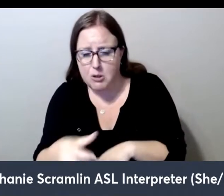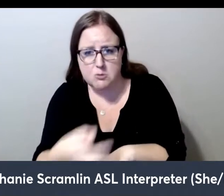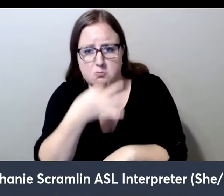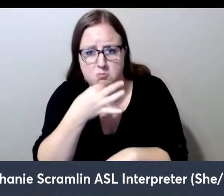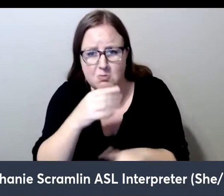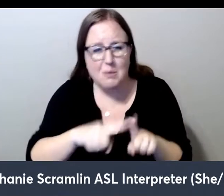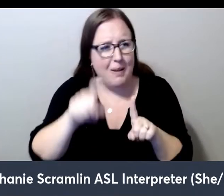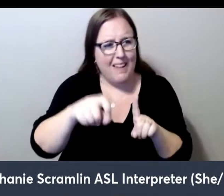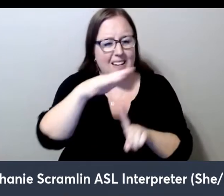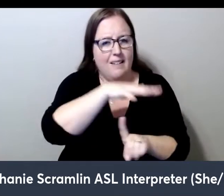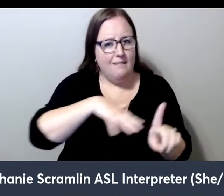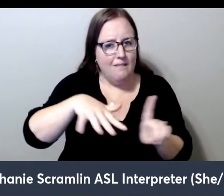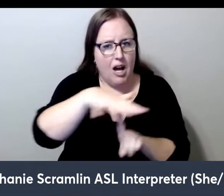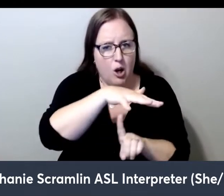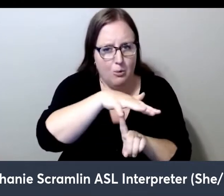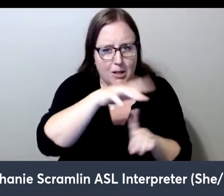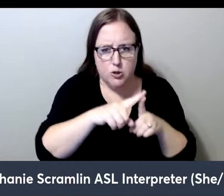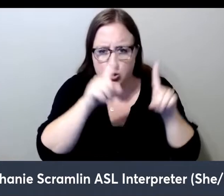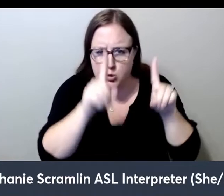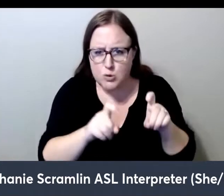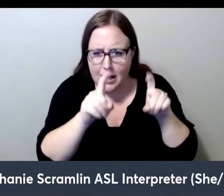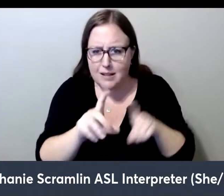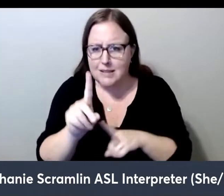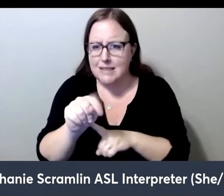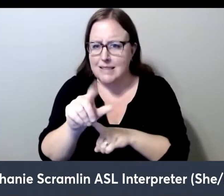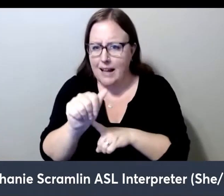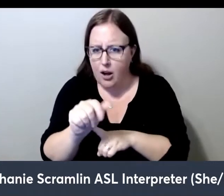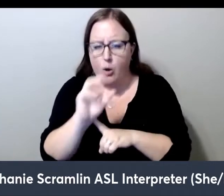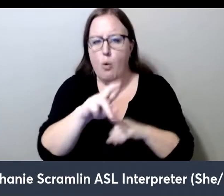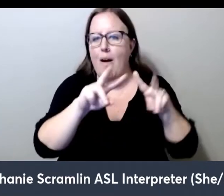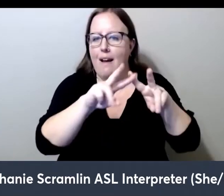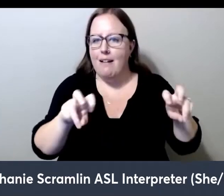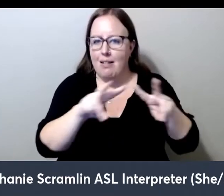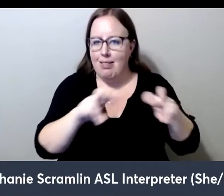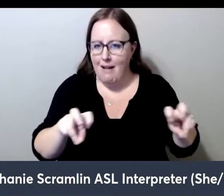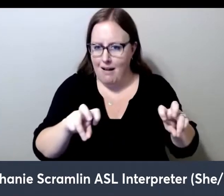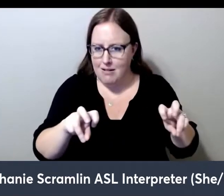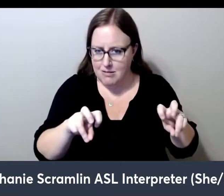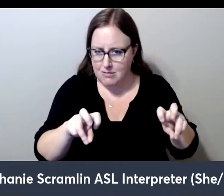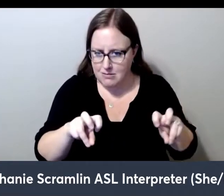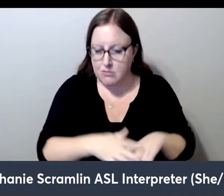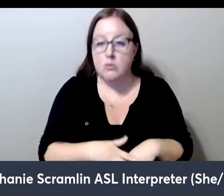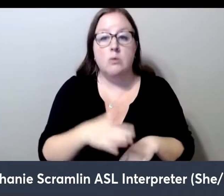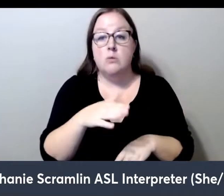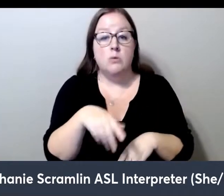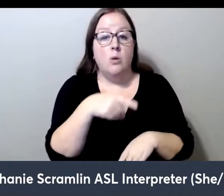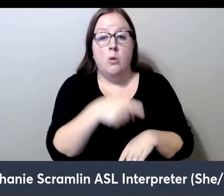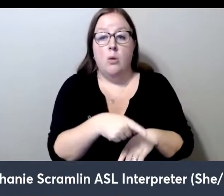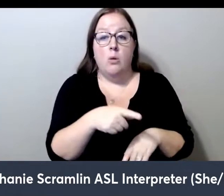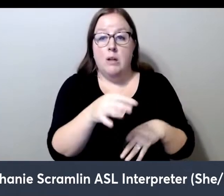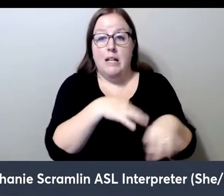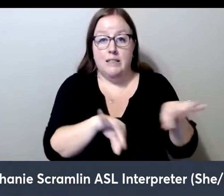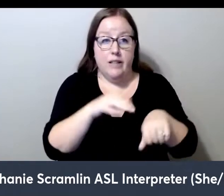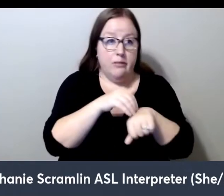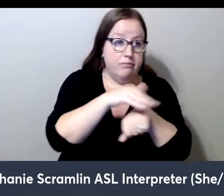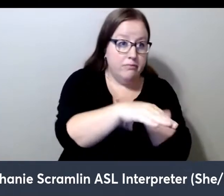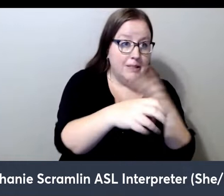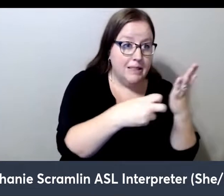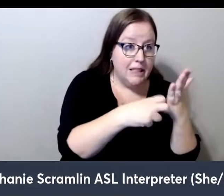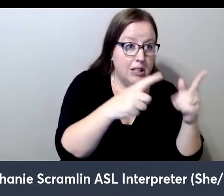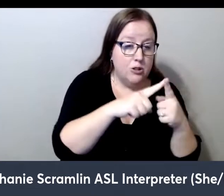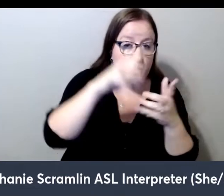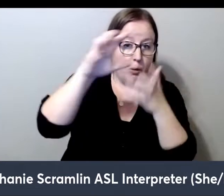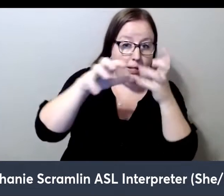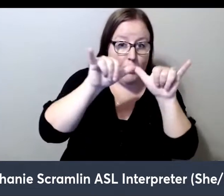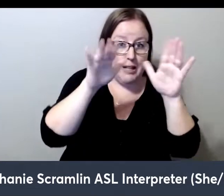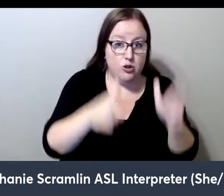environment to test data or analyze data, right? So instead of them sending a ticket to cloud engineering to, hey, I